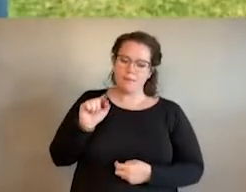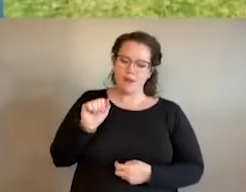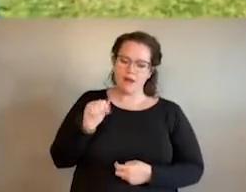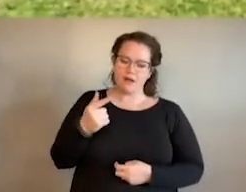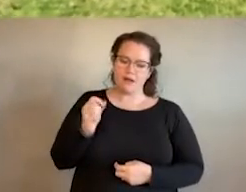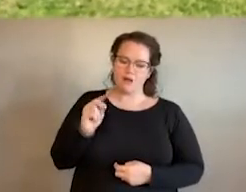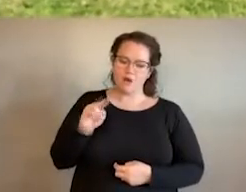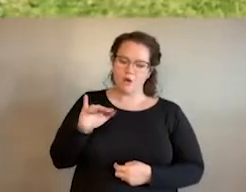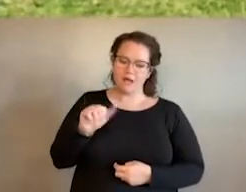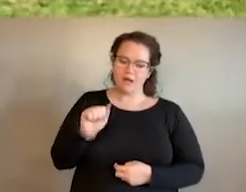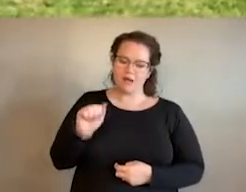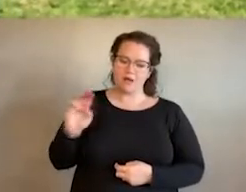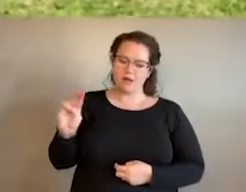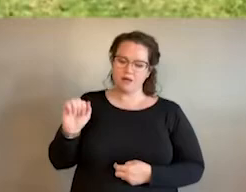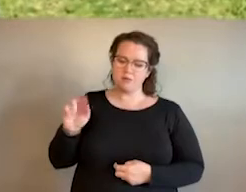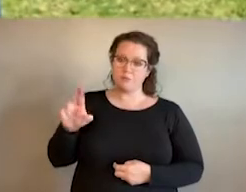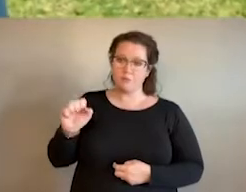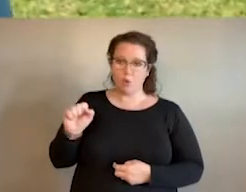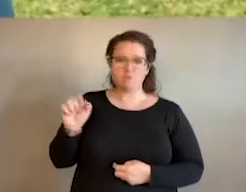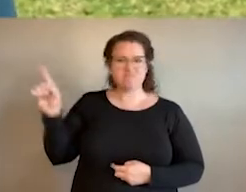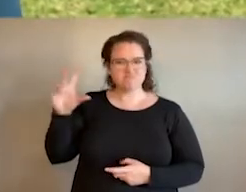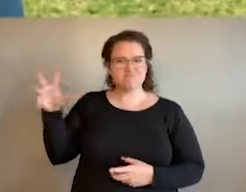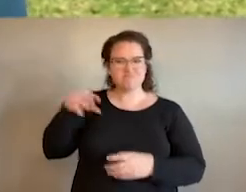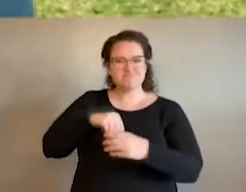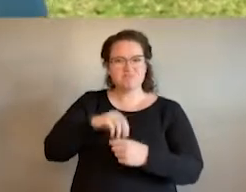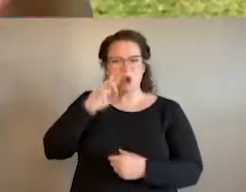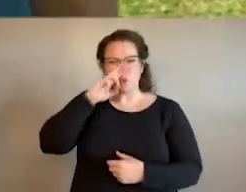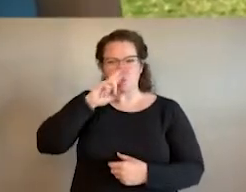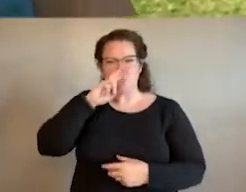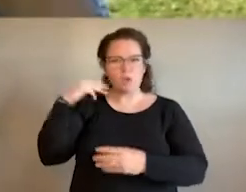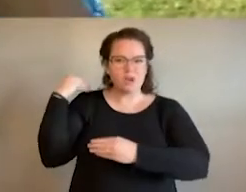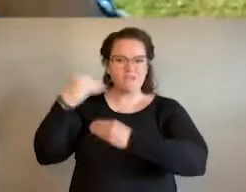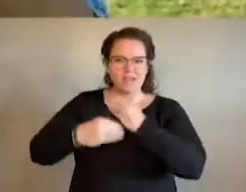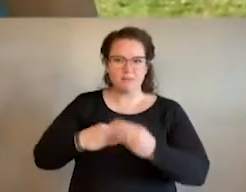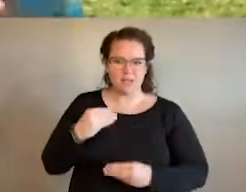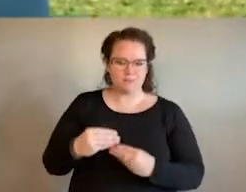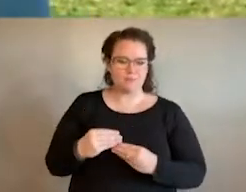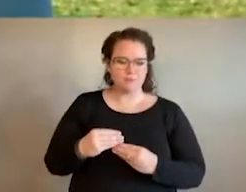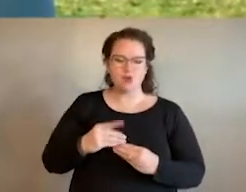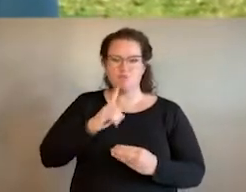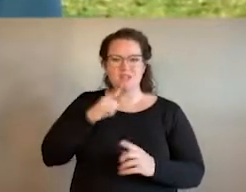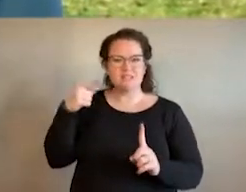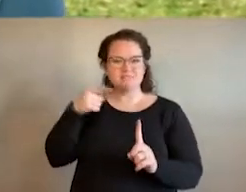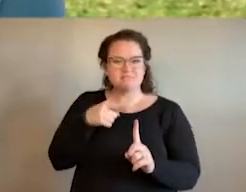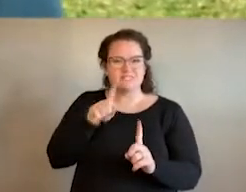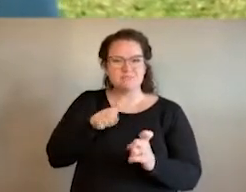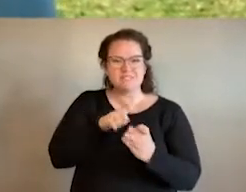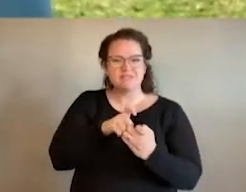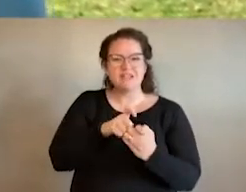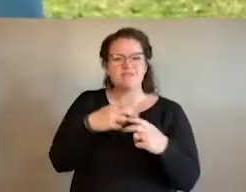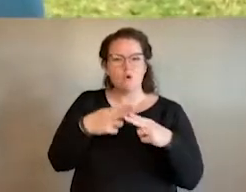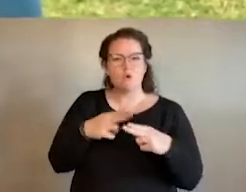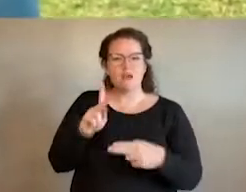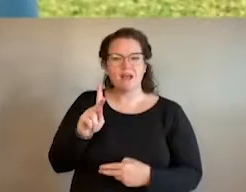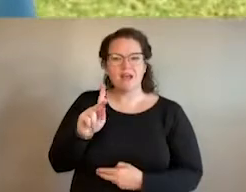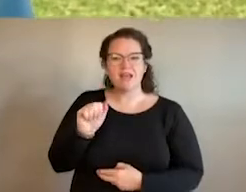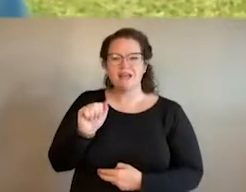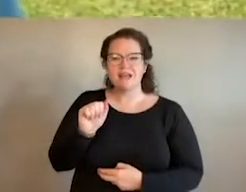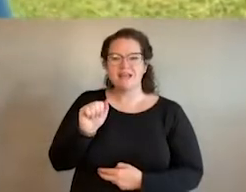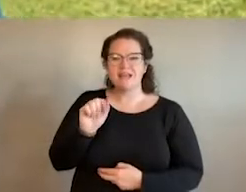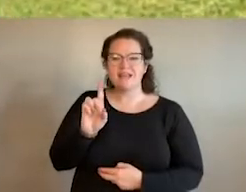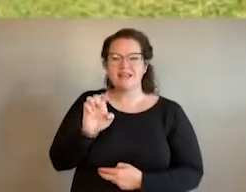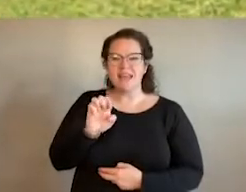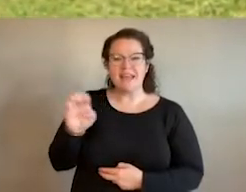in the entire world. So they are part of the rodent family, the cavy family more specifically, but they're actually not considered